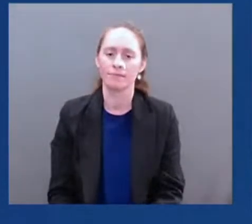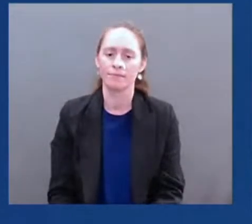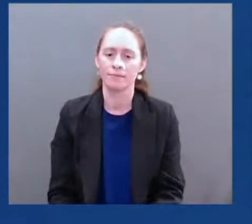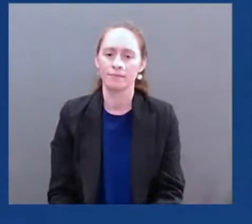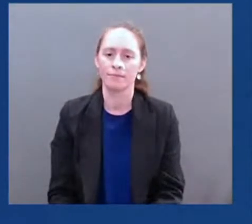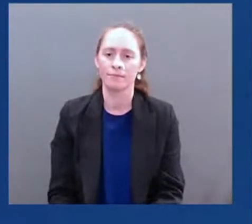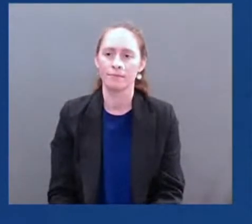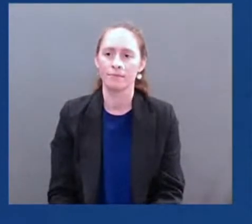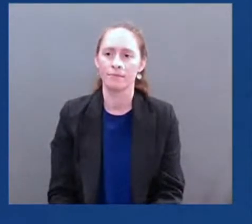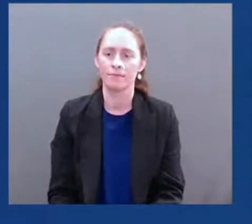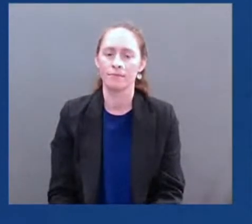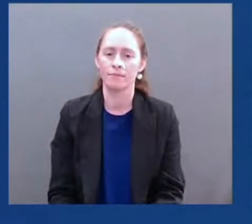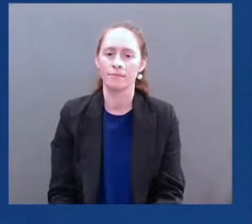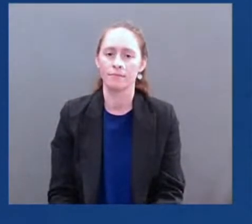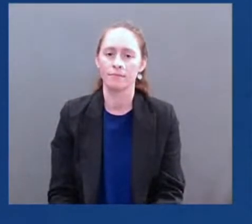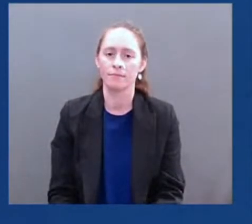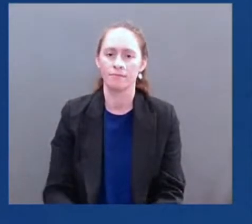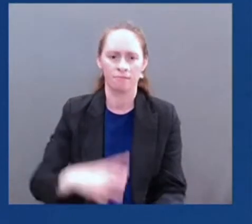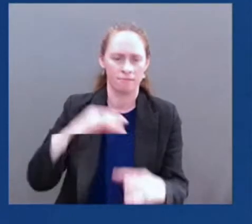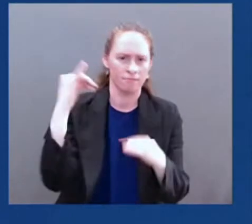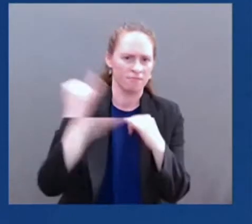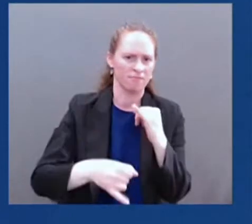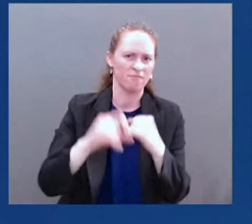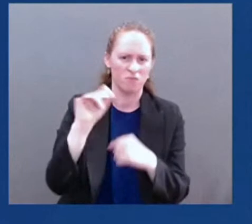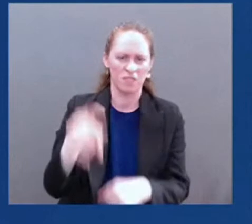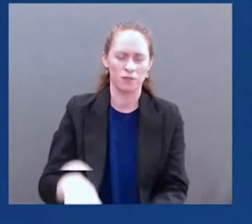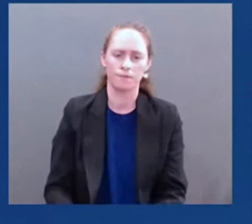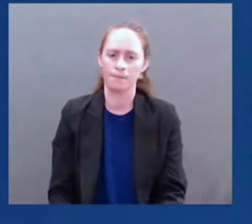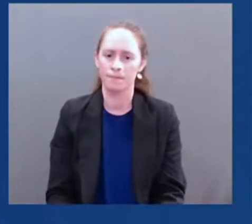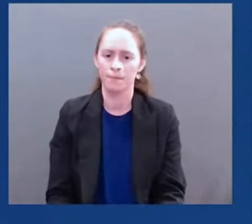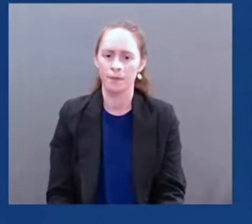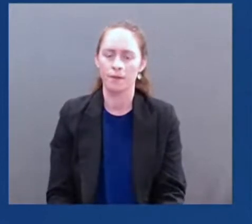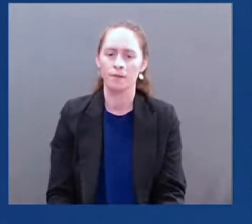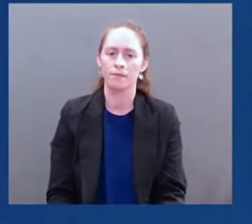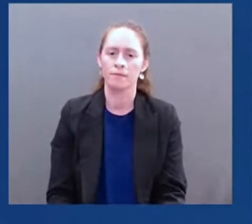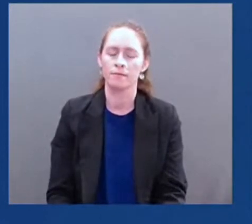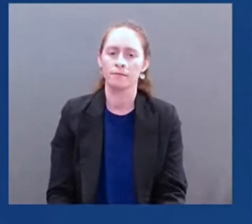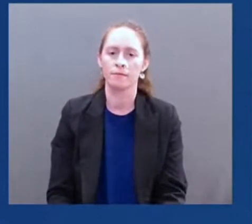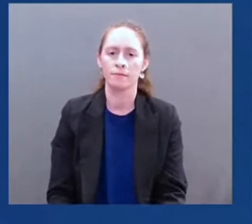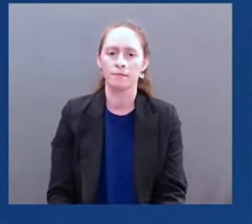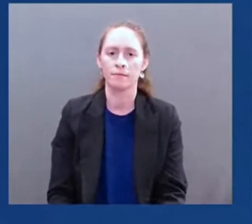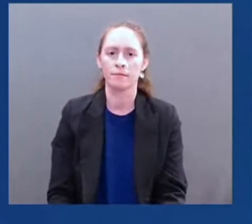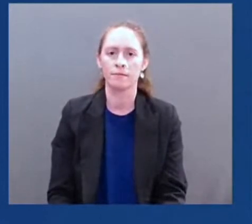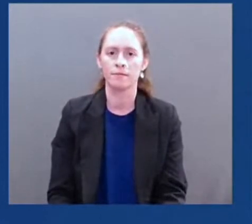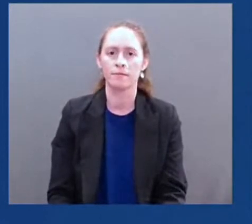Last question. Let's go to Gustavo Alegre at NTN 24.